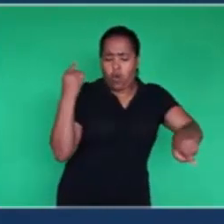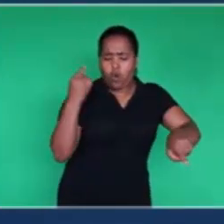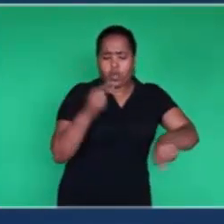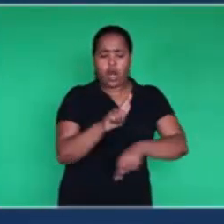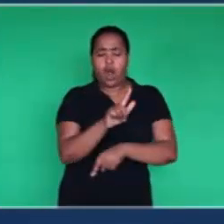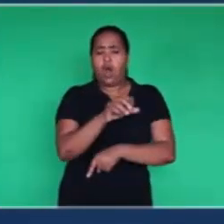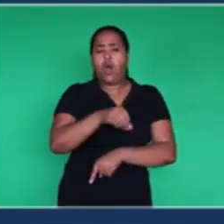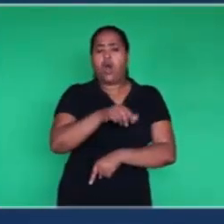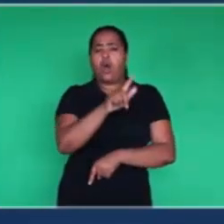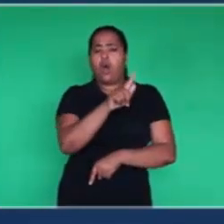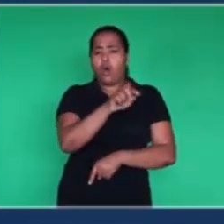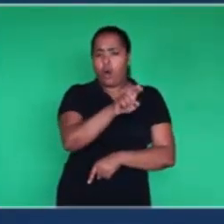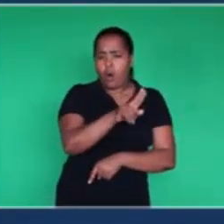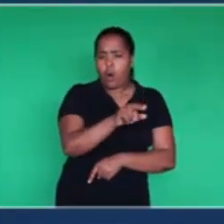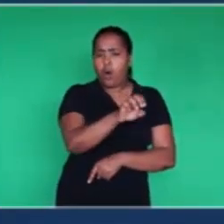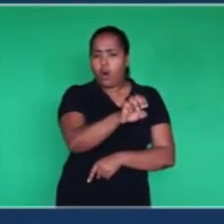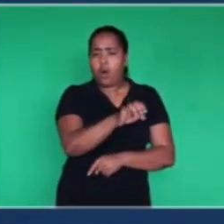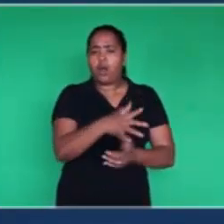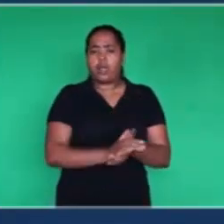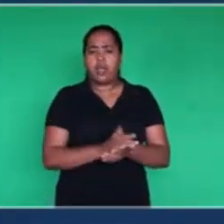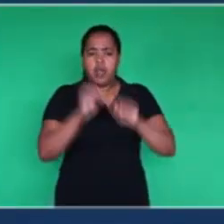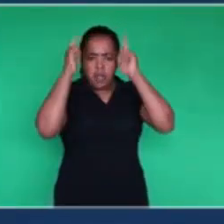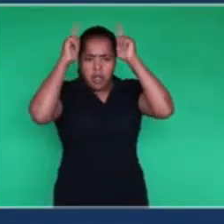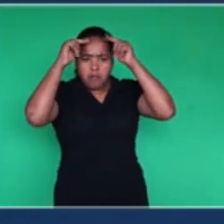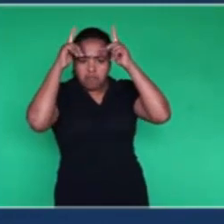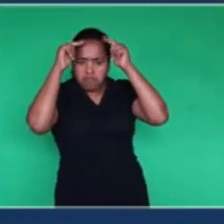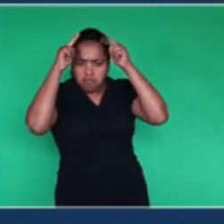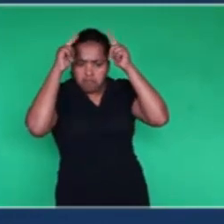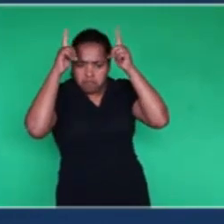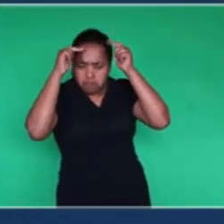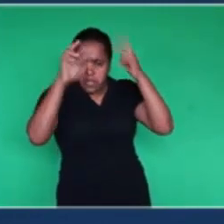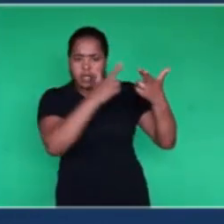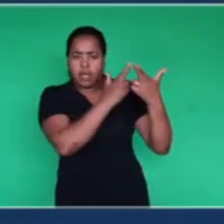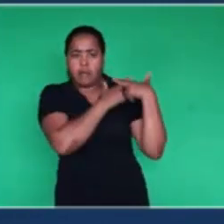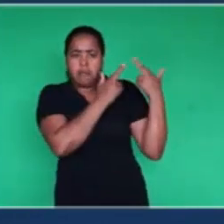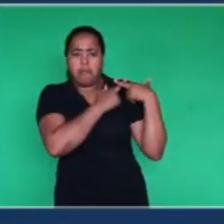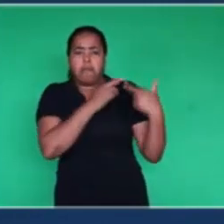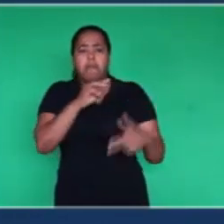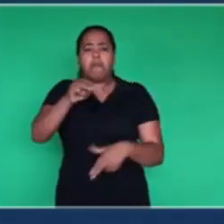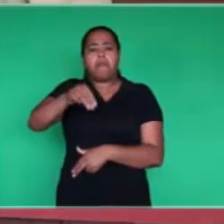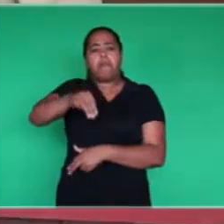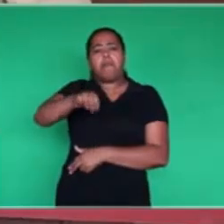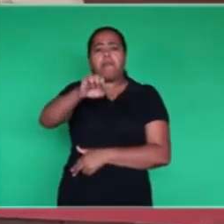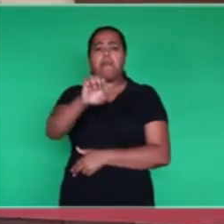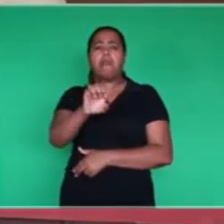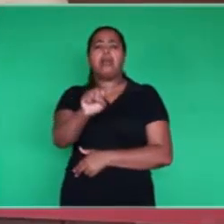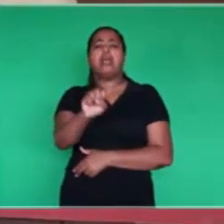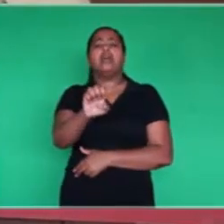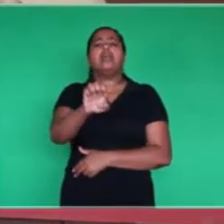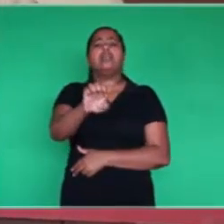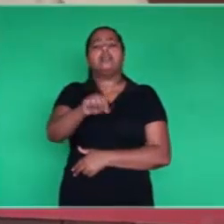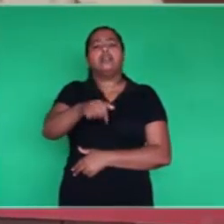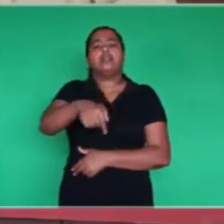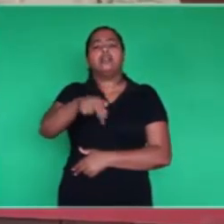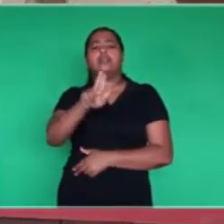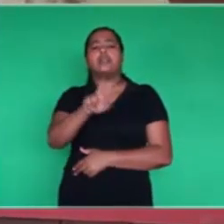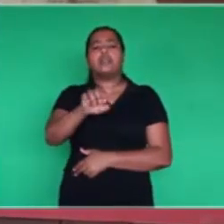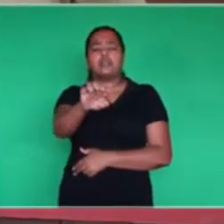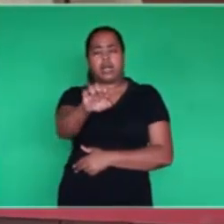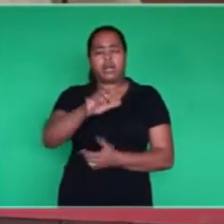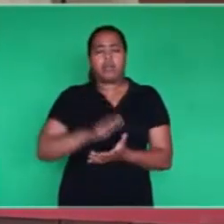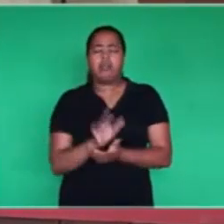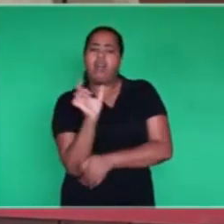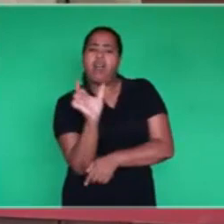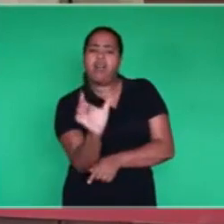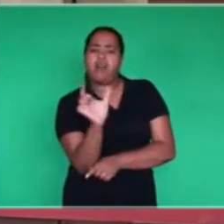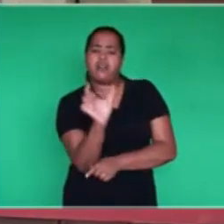of Rosh, Mizak, and Tubal. It is interesting for us to understand that the names mentioned here in